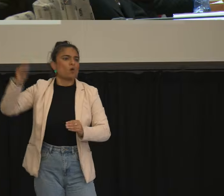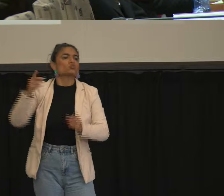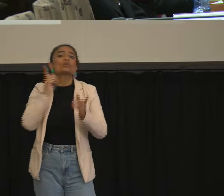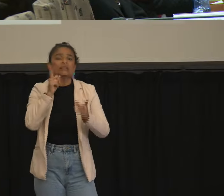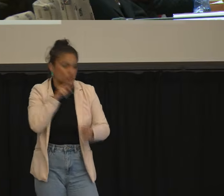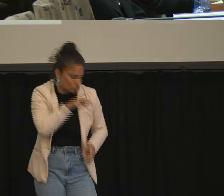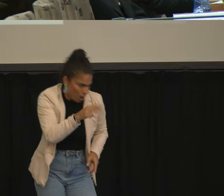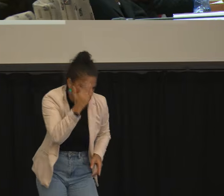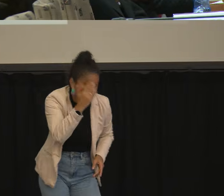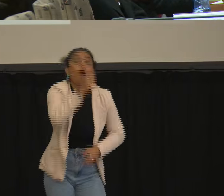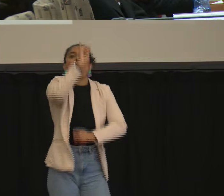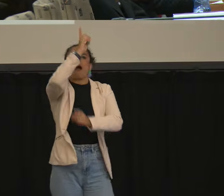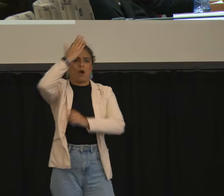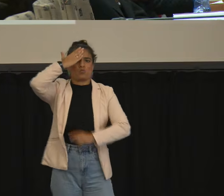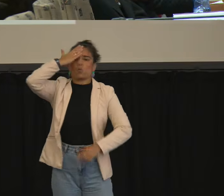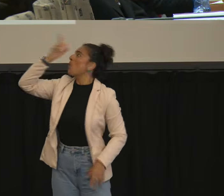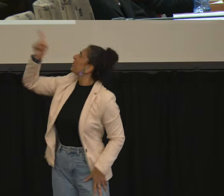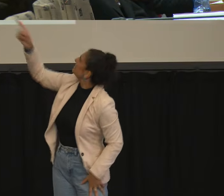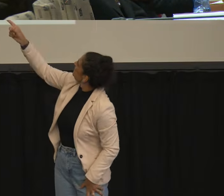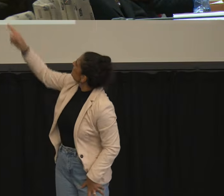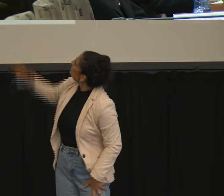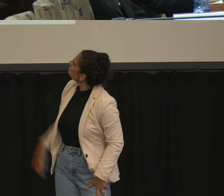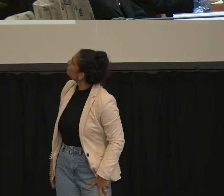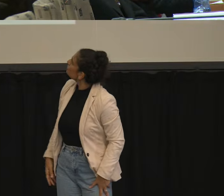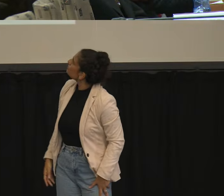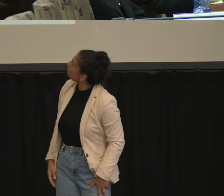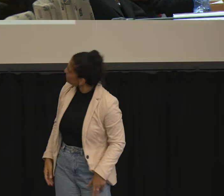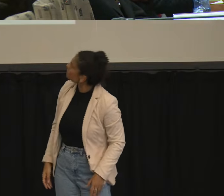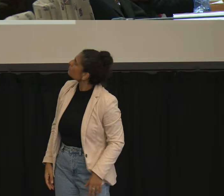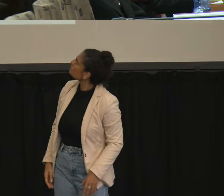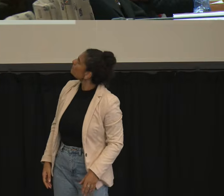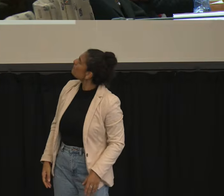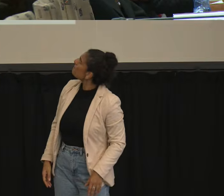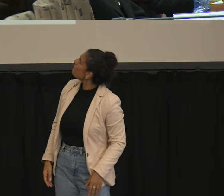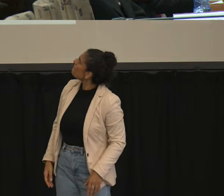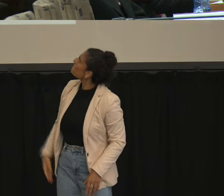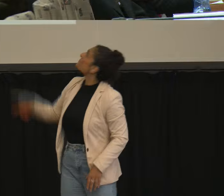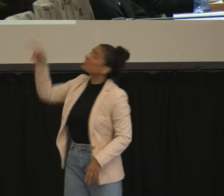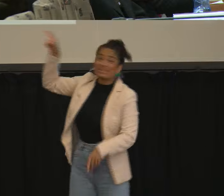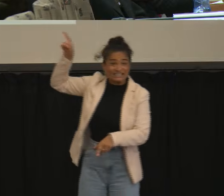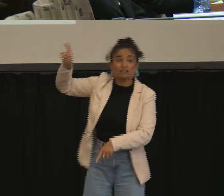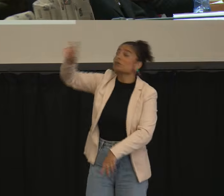it also states there that it is DBE approved content.